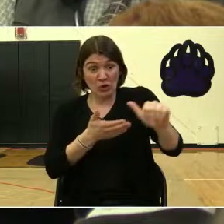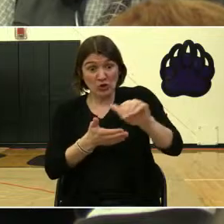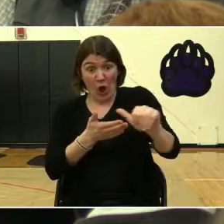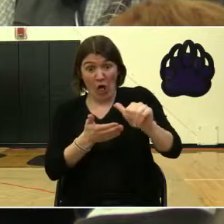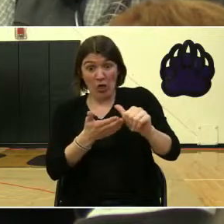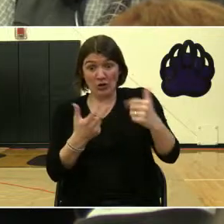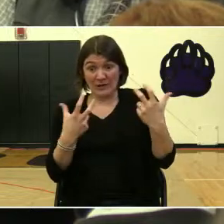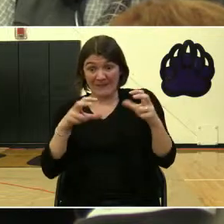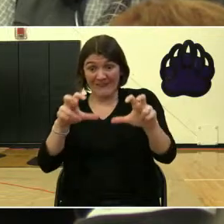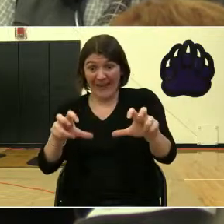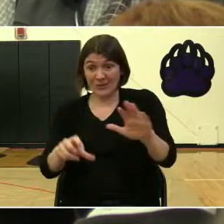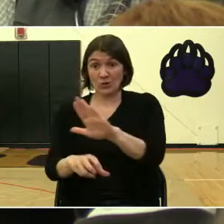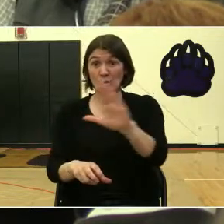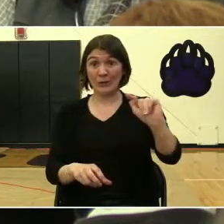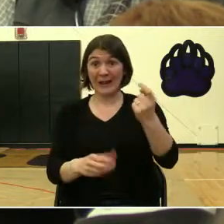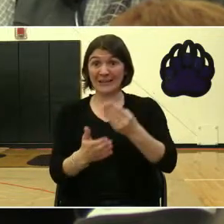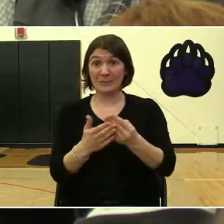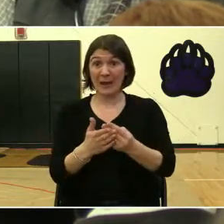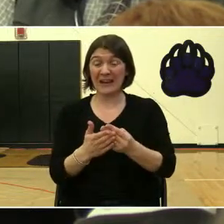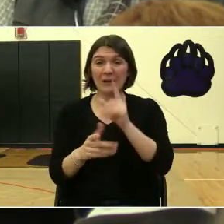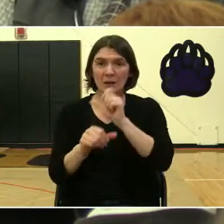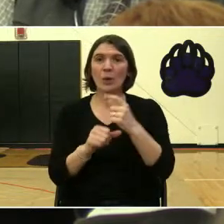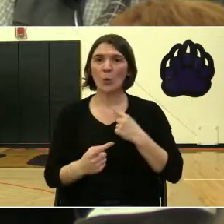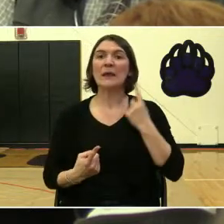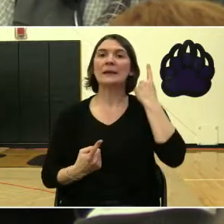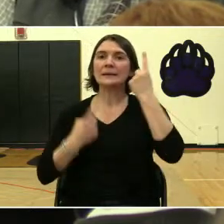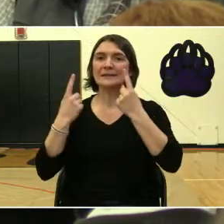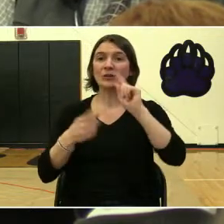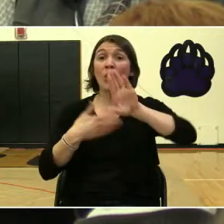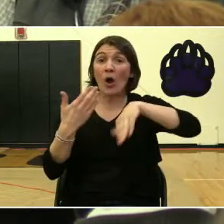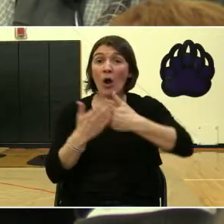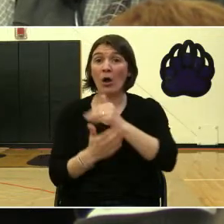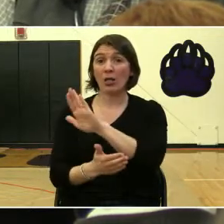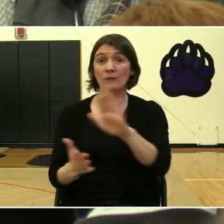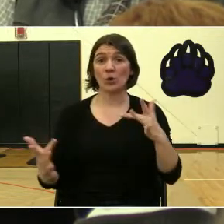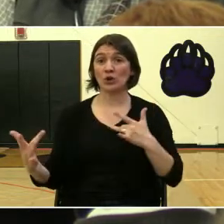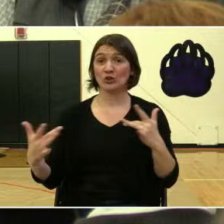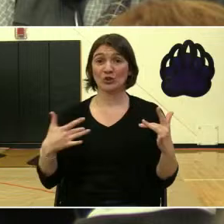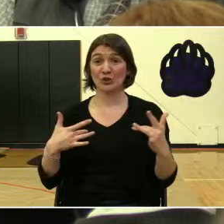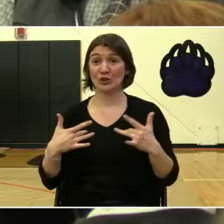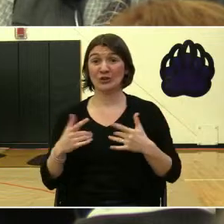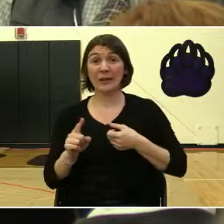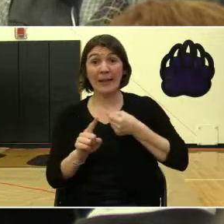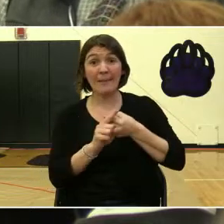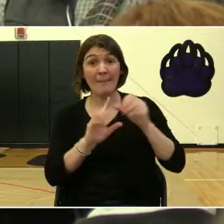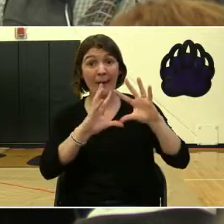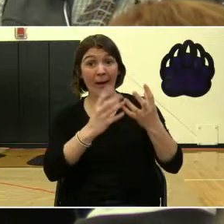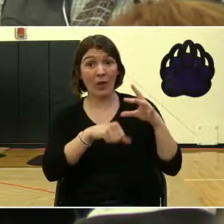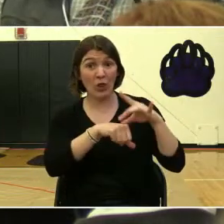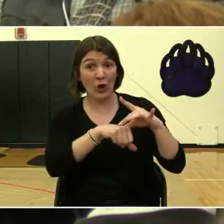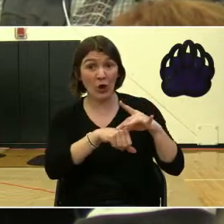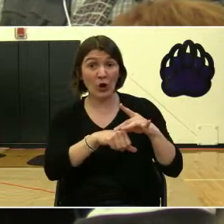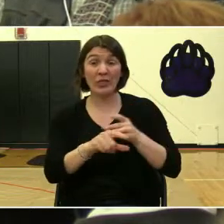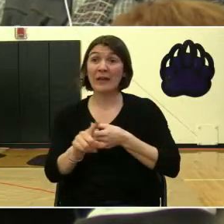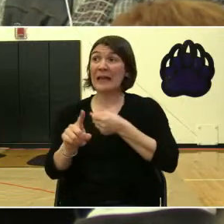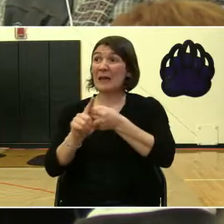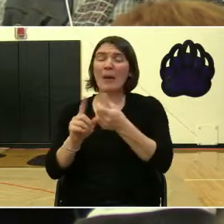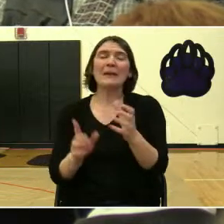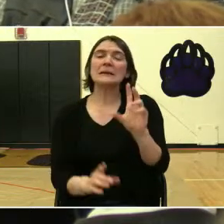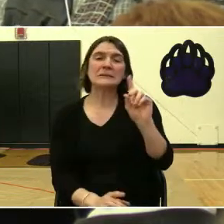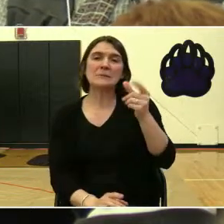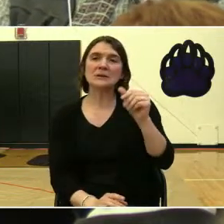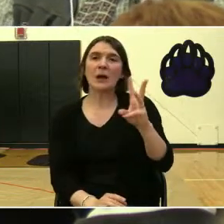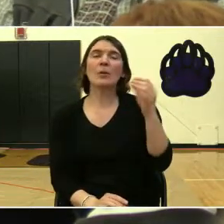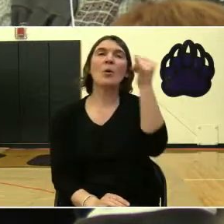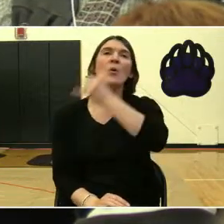work in your town your tax dollars are actually taken into account um the impacts of climate change Public Works does so